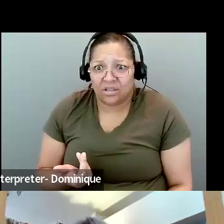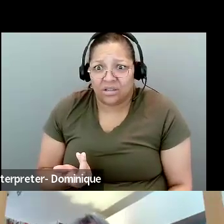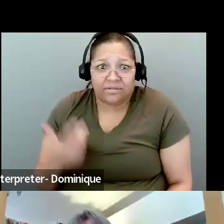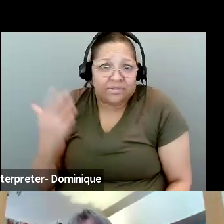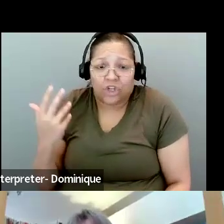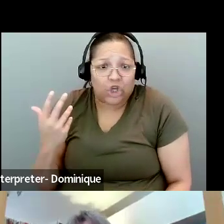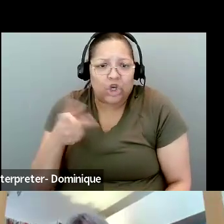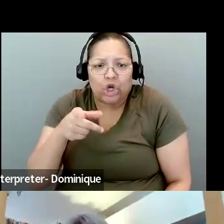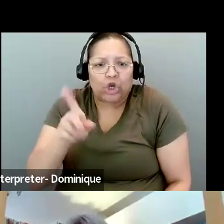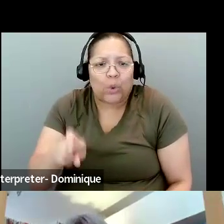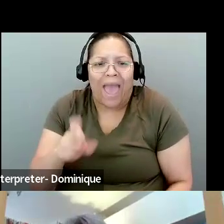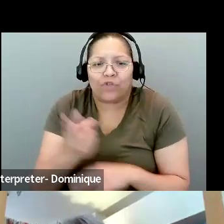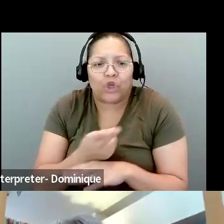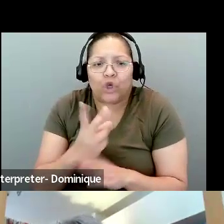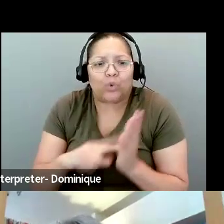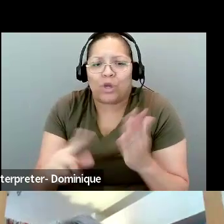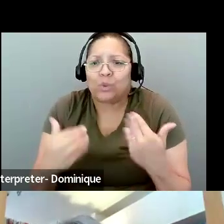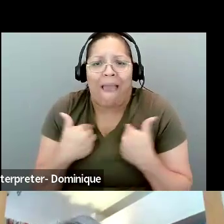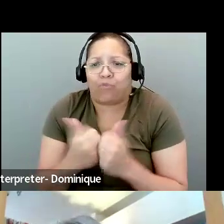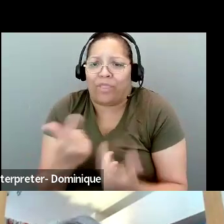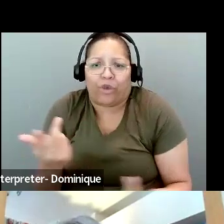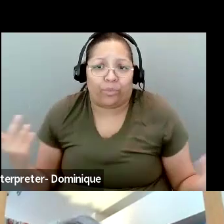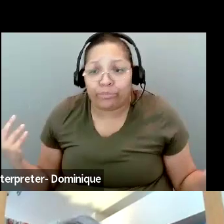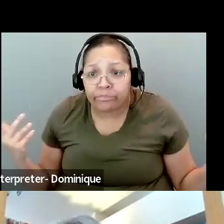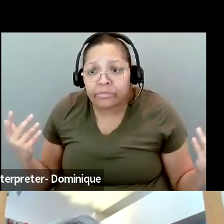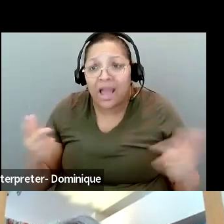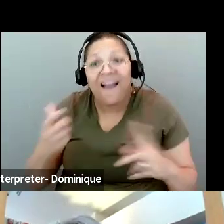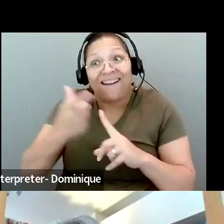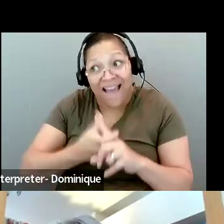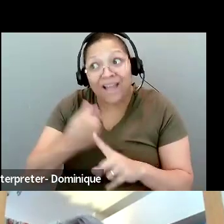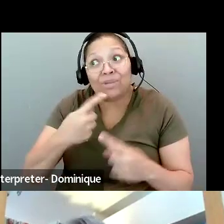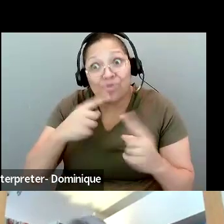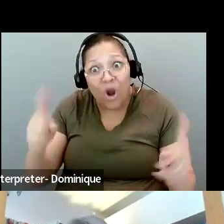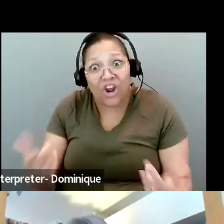you gotta use what tools you have with you. So, you know, condoms work.